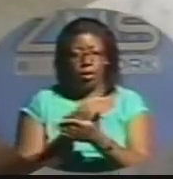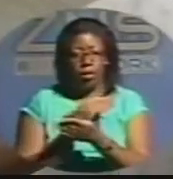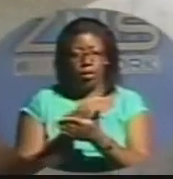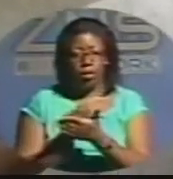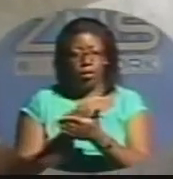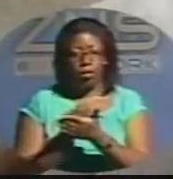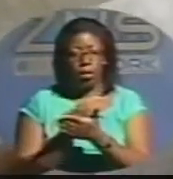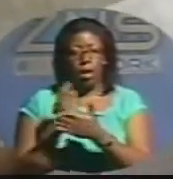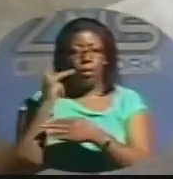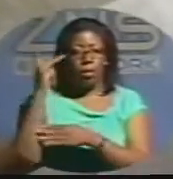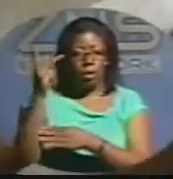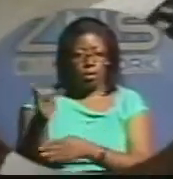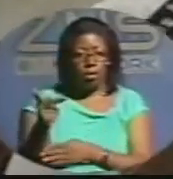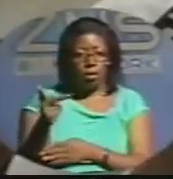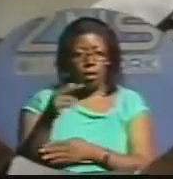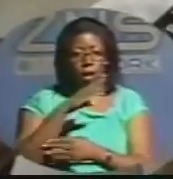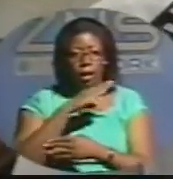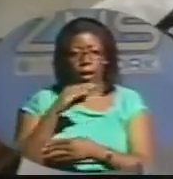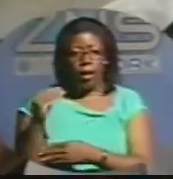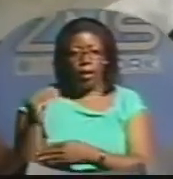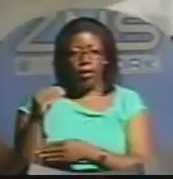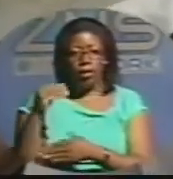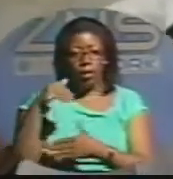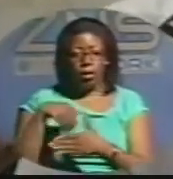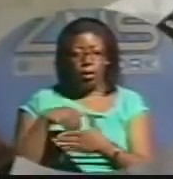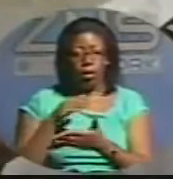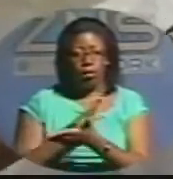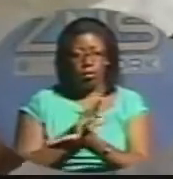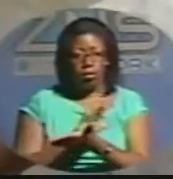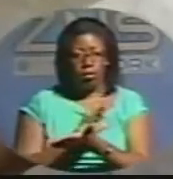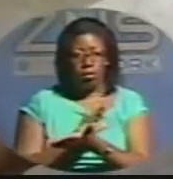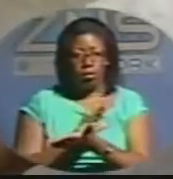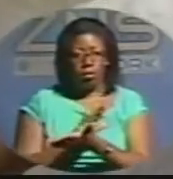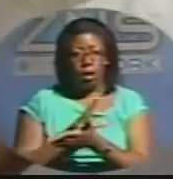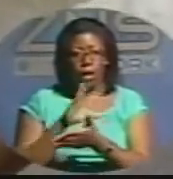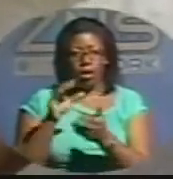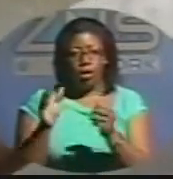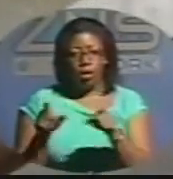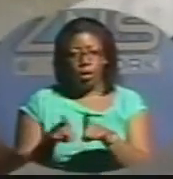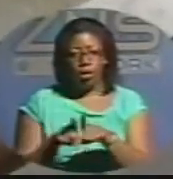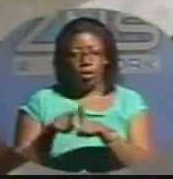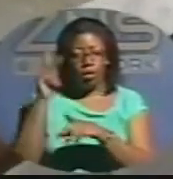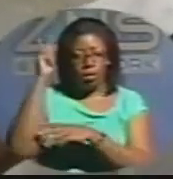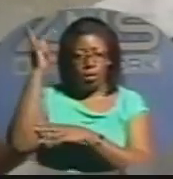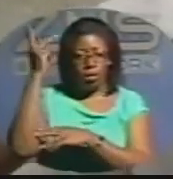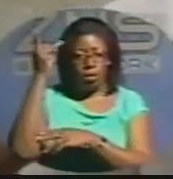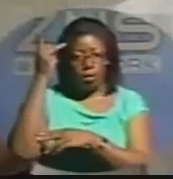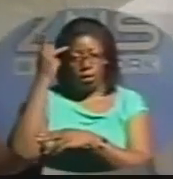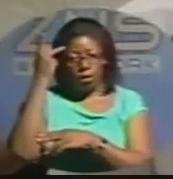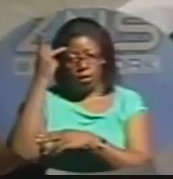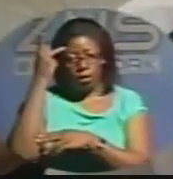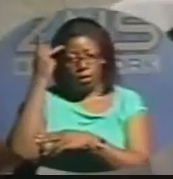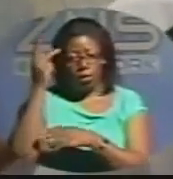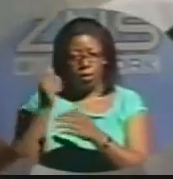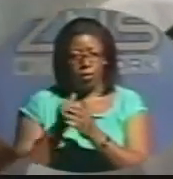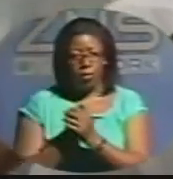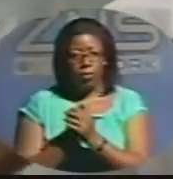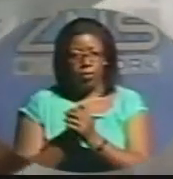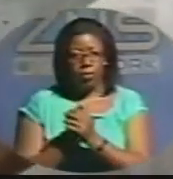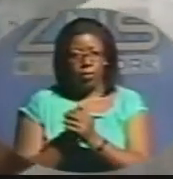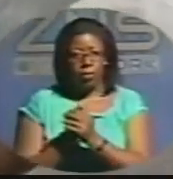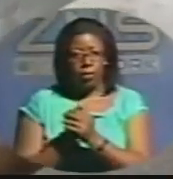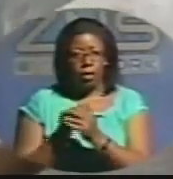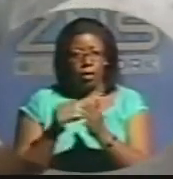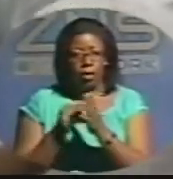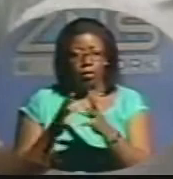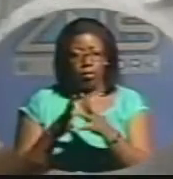of the Bahamas, and in our institutions, and in our political stability. This is a huge